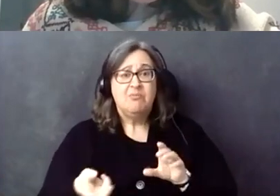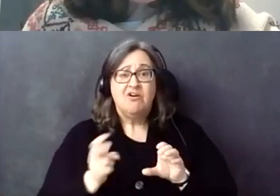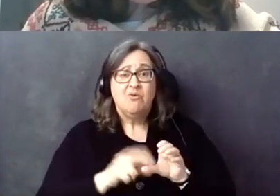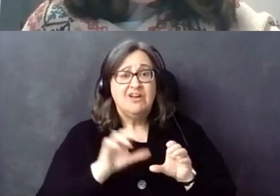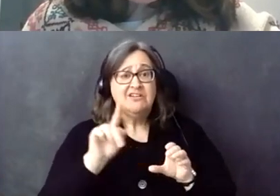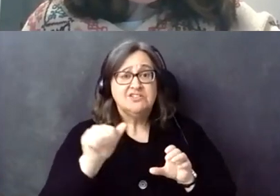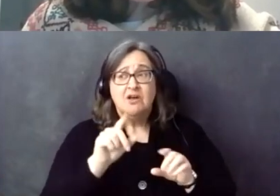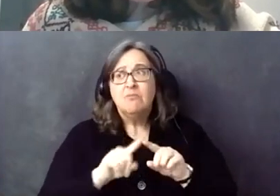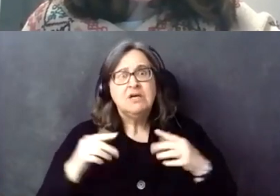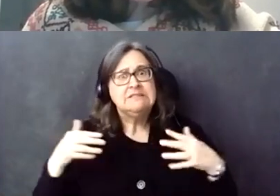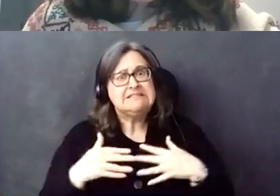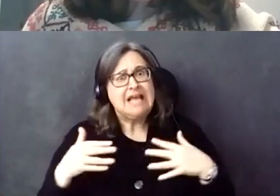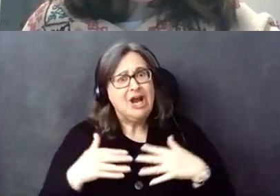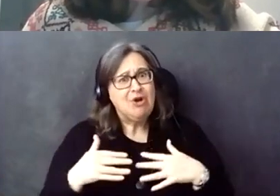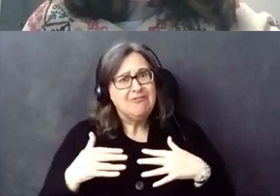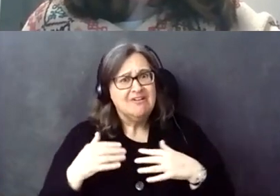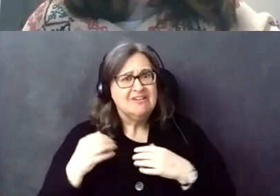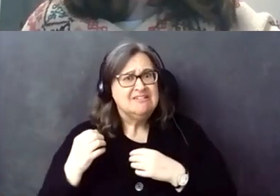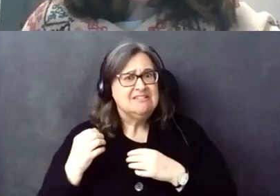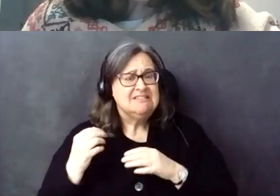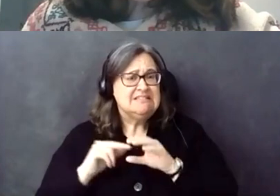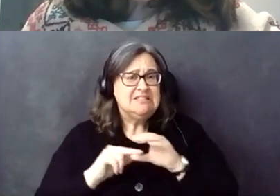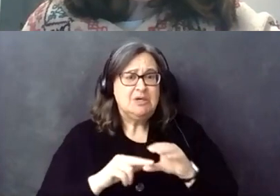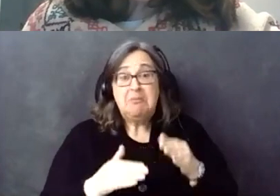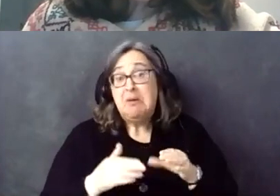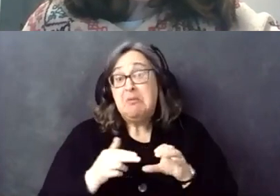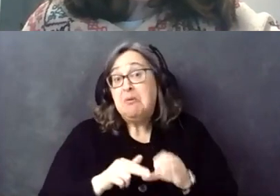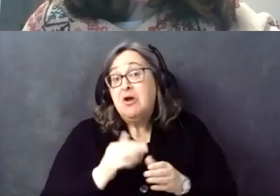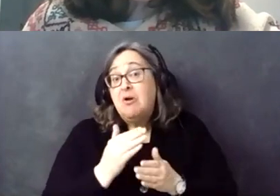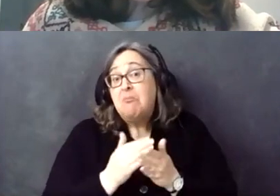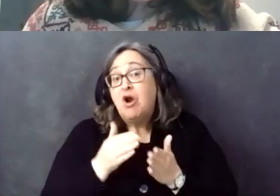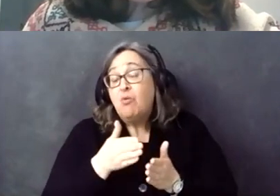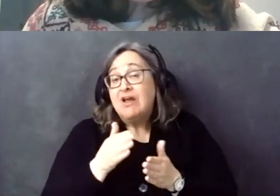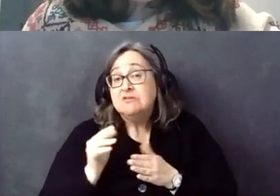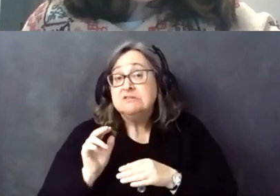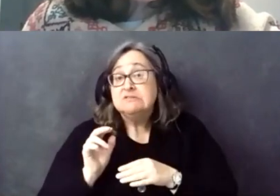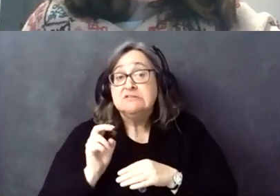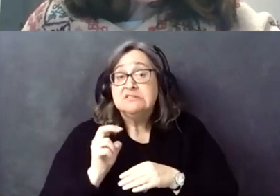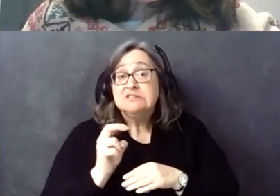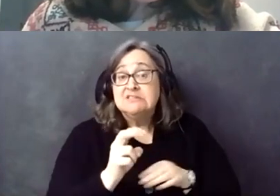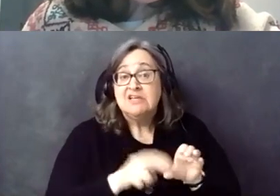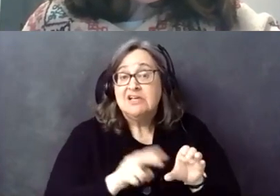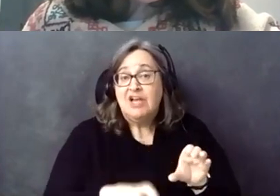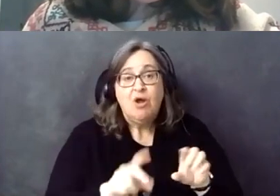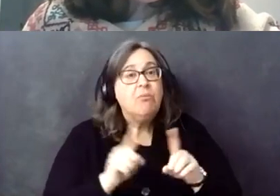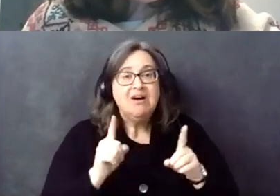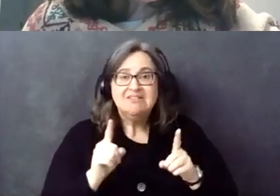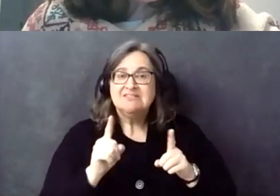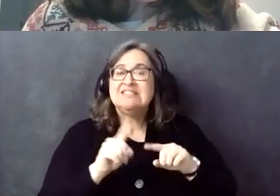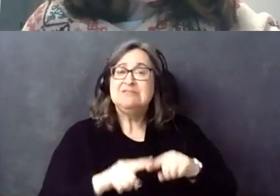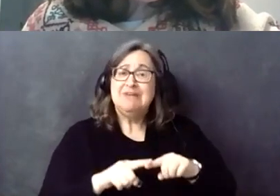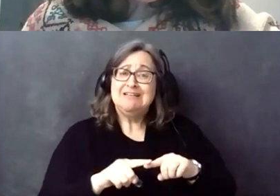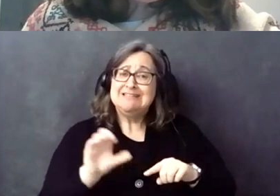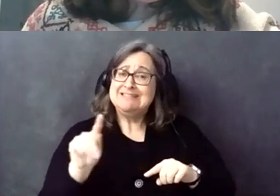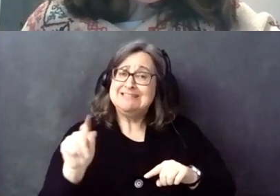the CTA. And so maybe they ride it only partway, but they depend on it.